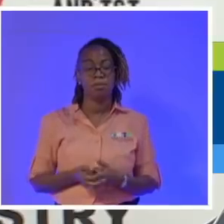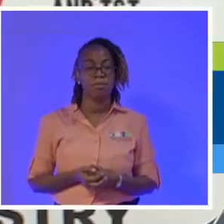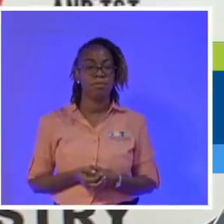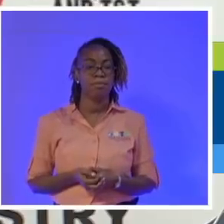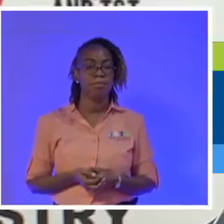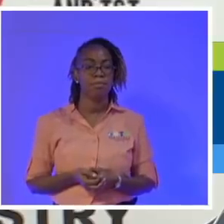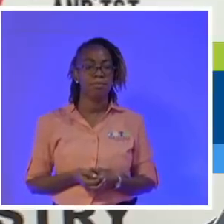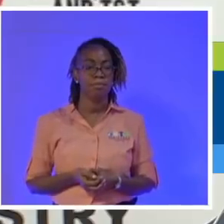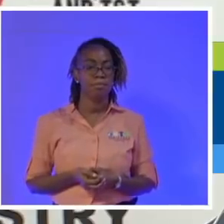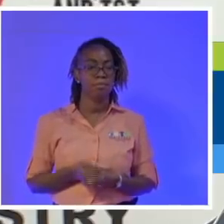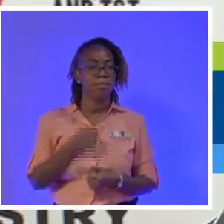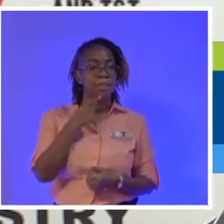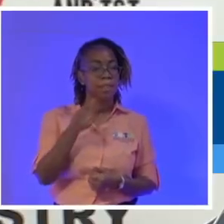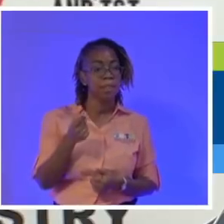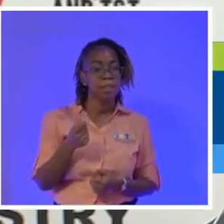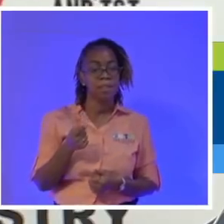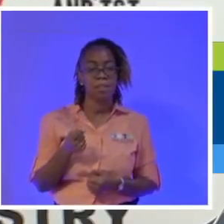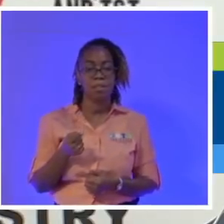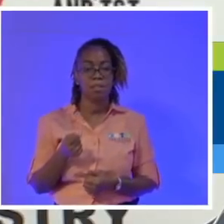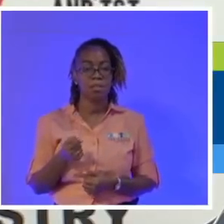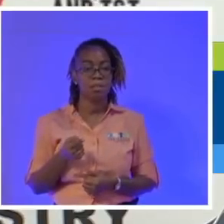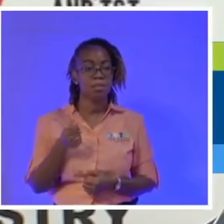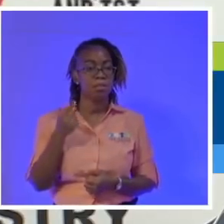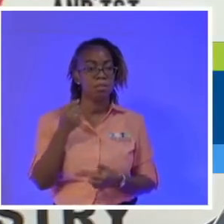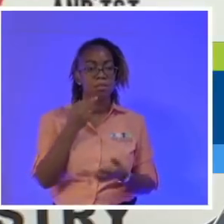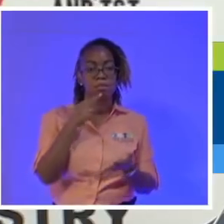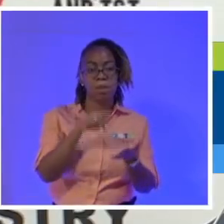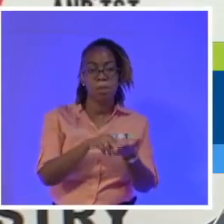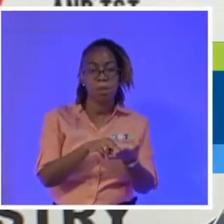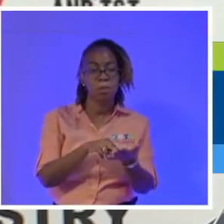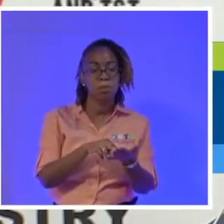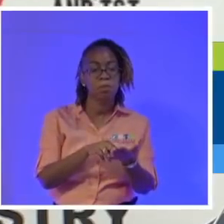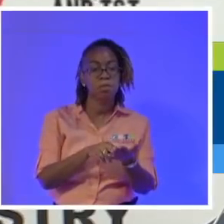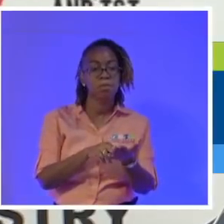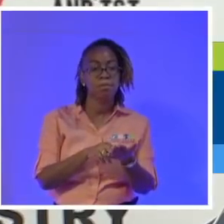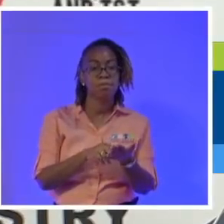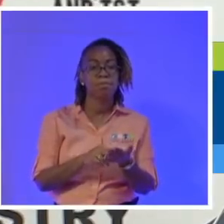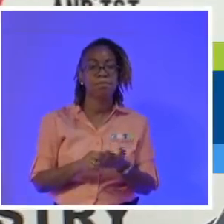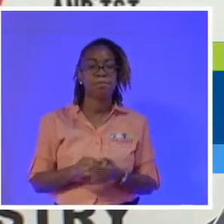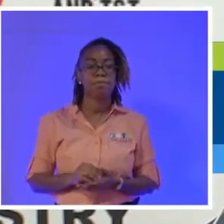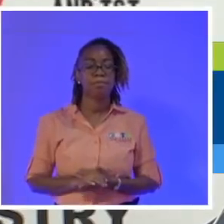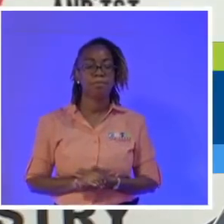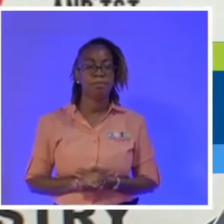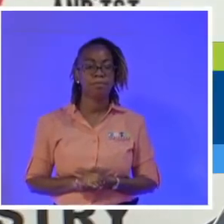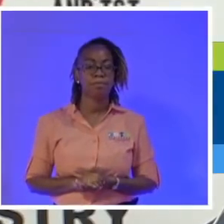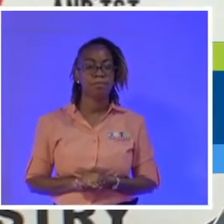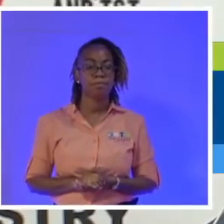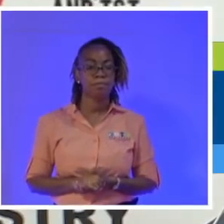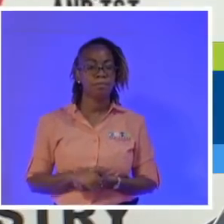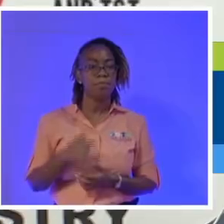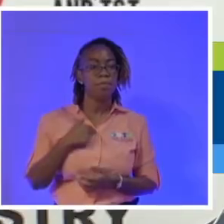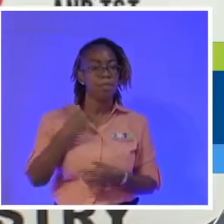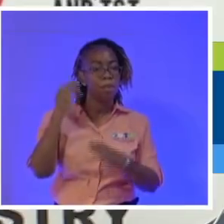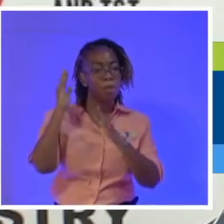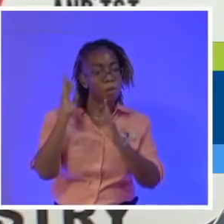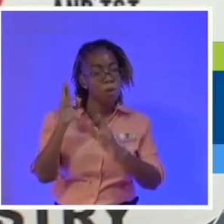was mentioned in an MFO report as leading to vaccine hesitancy. I am hoping